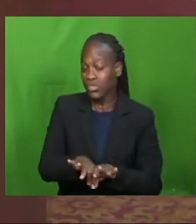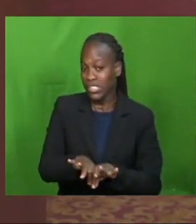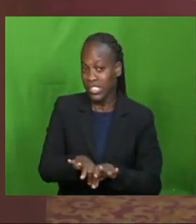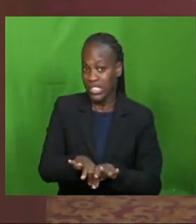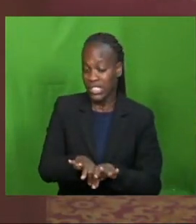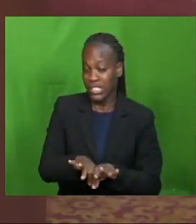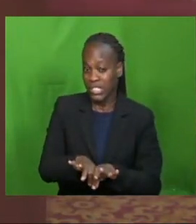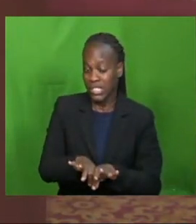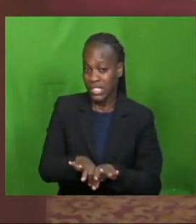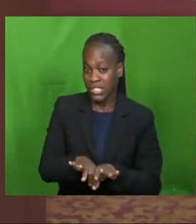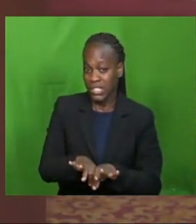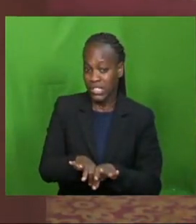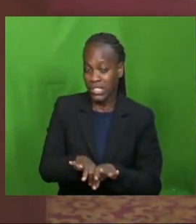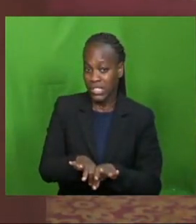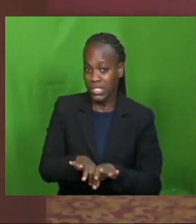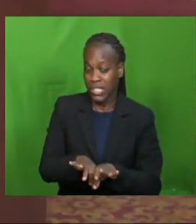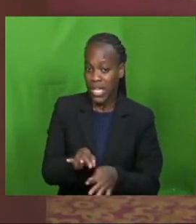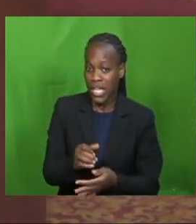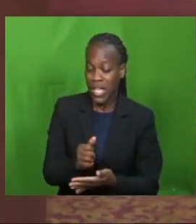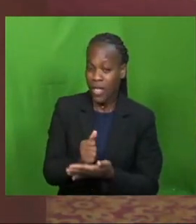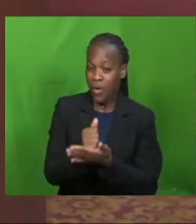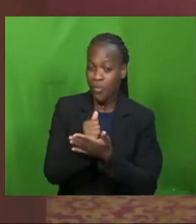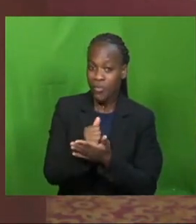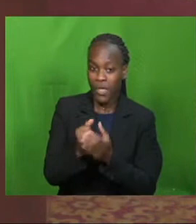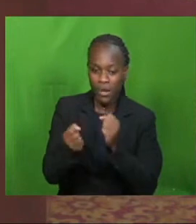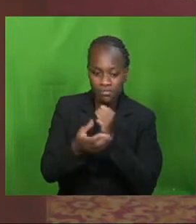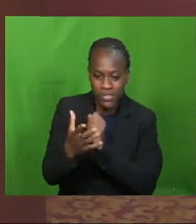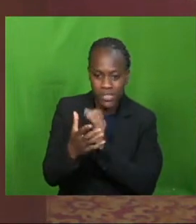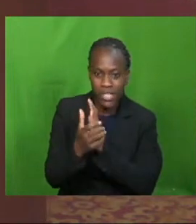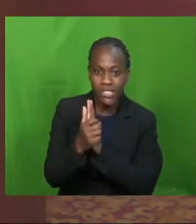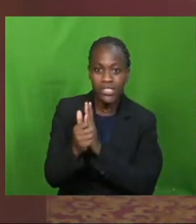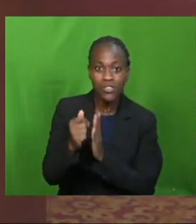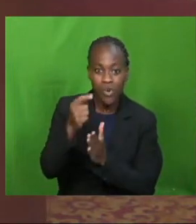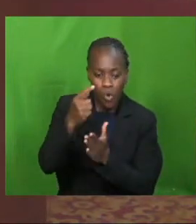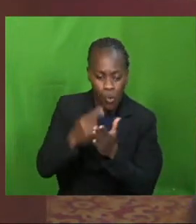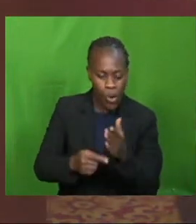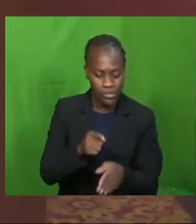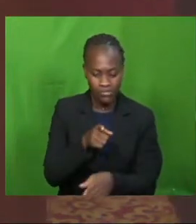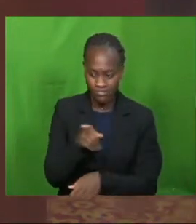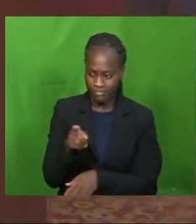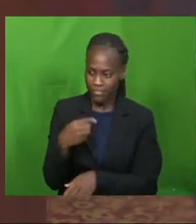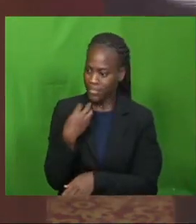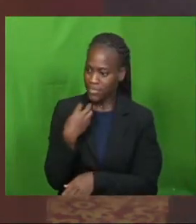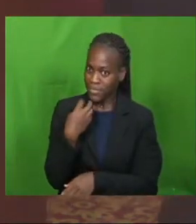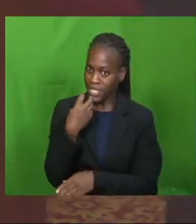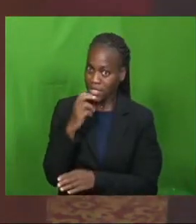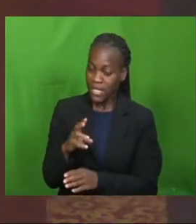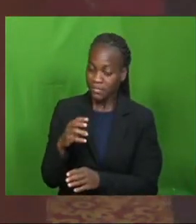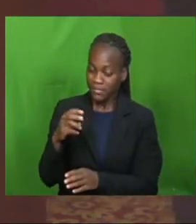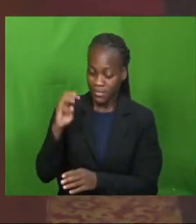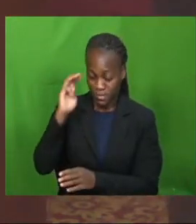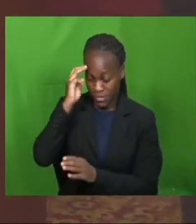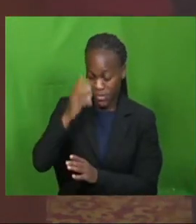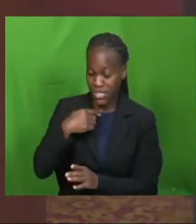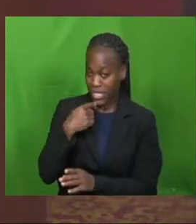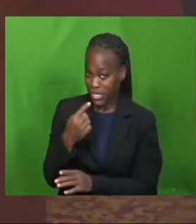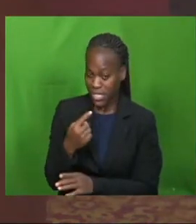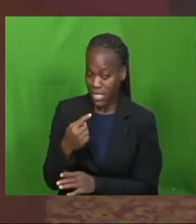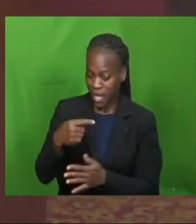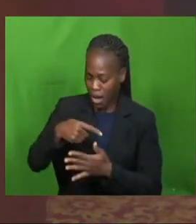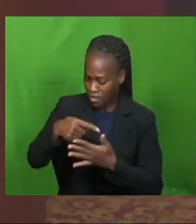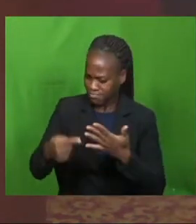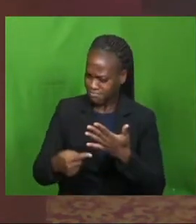the enhancements of the skills of media people is a program that the minister has outlined. But Mr. Speaker, the minister himself will be the first to